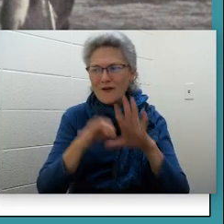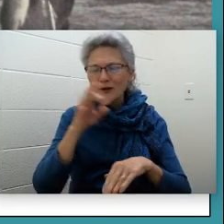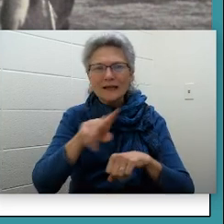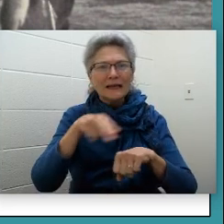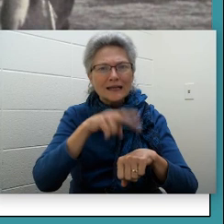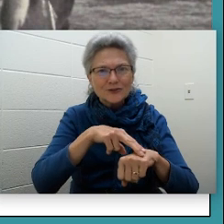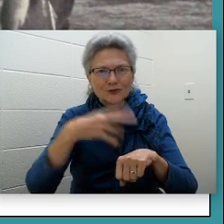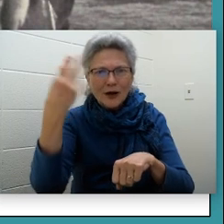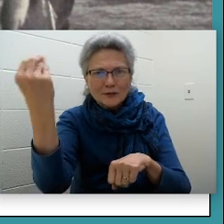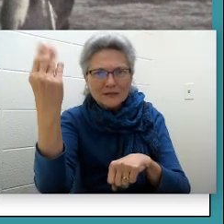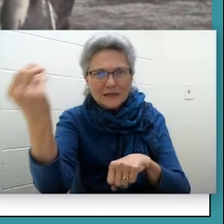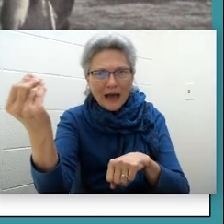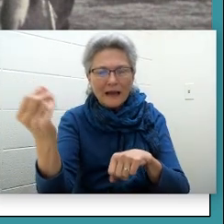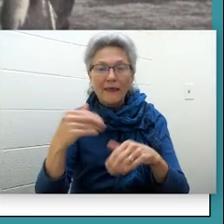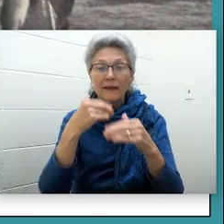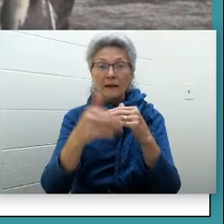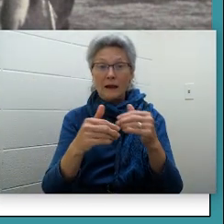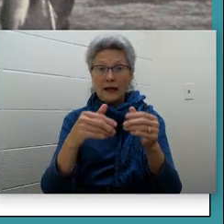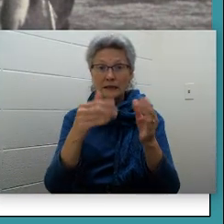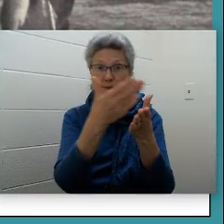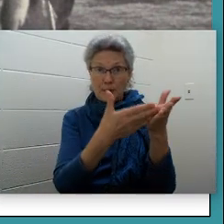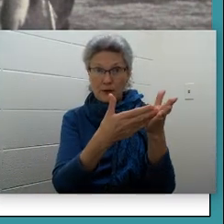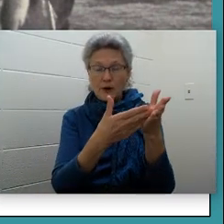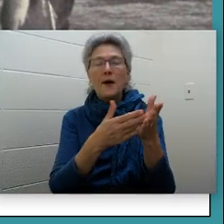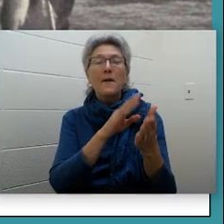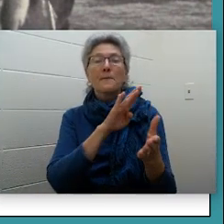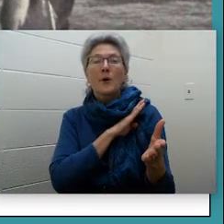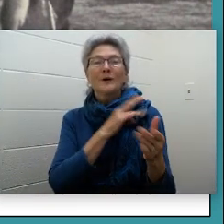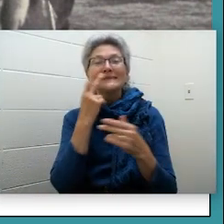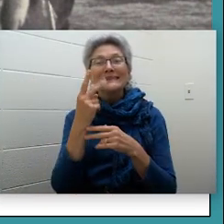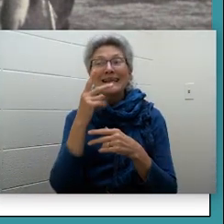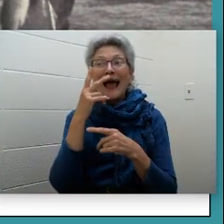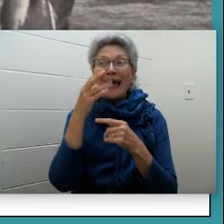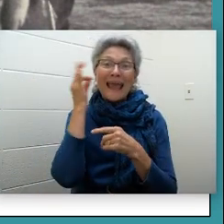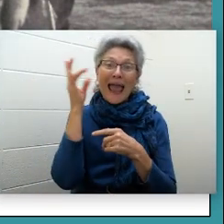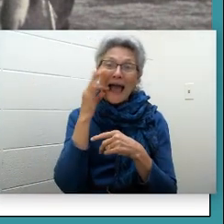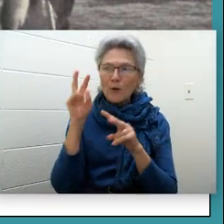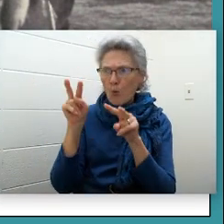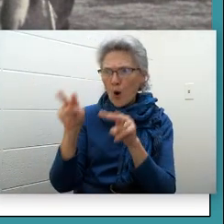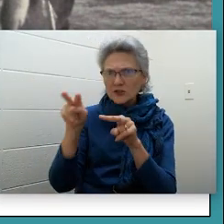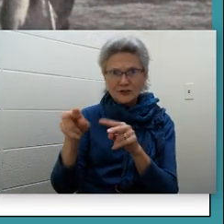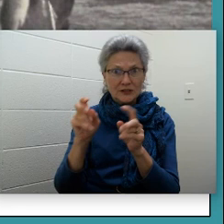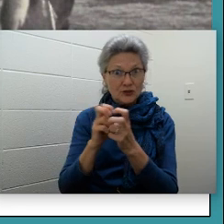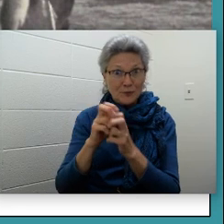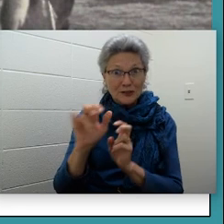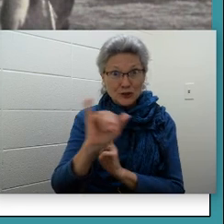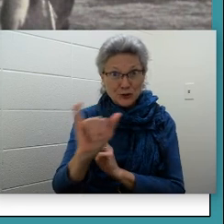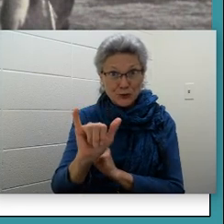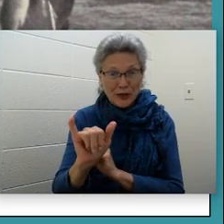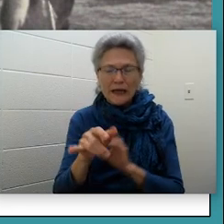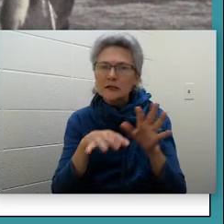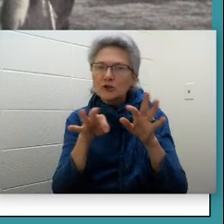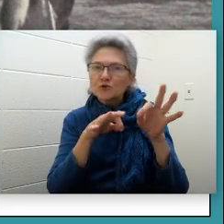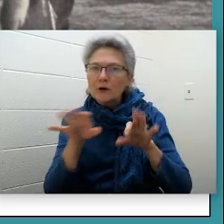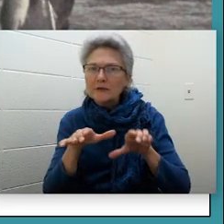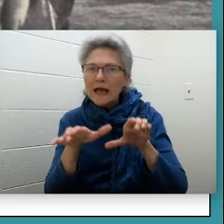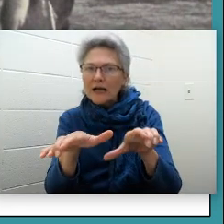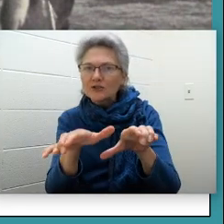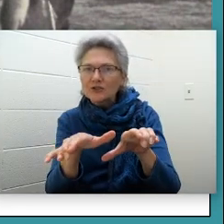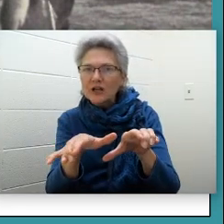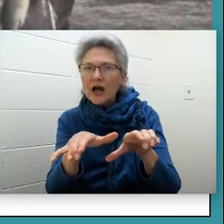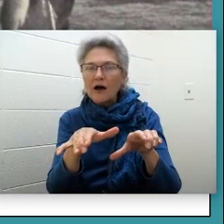wild. In the next passage, Burroughs sees a cat also observing the chipmunk. He describes the action of the